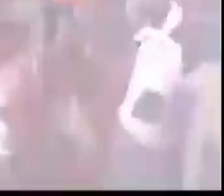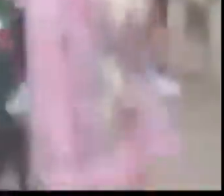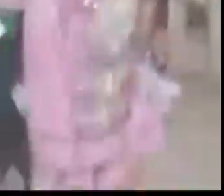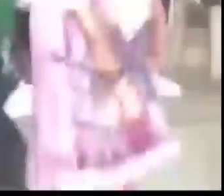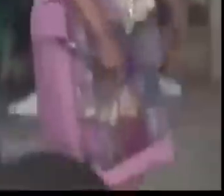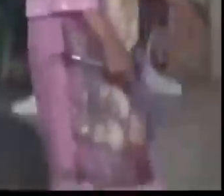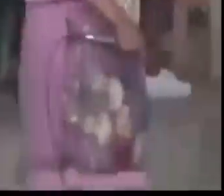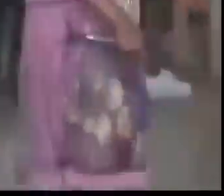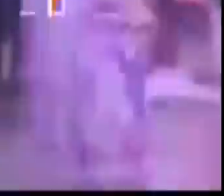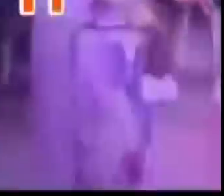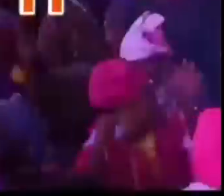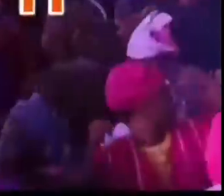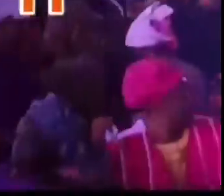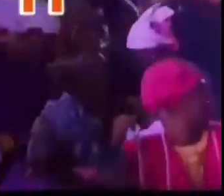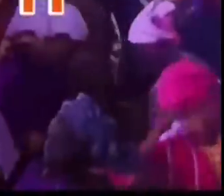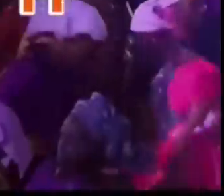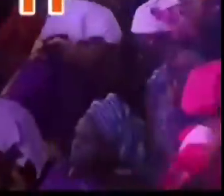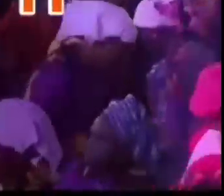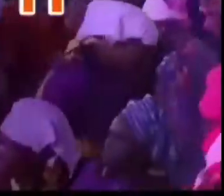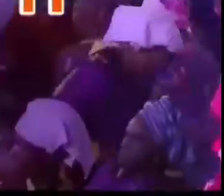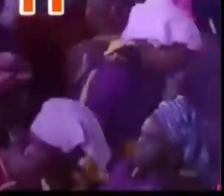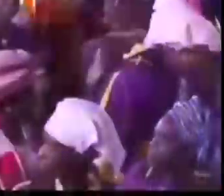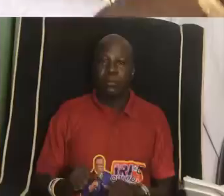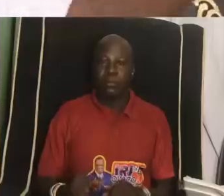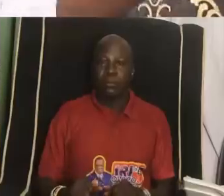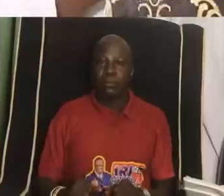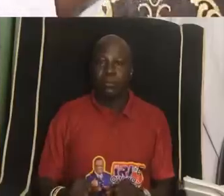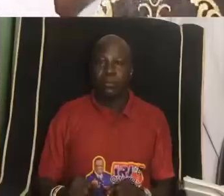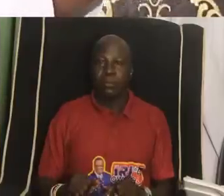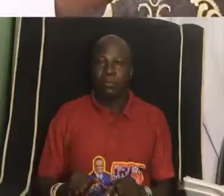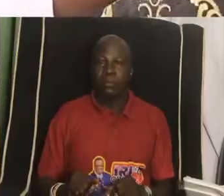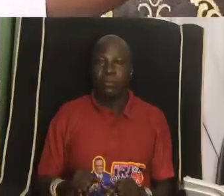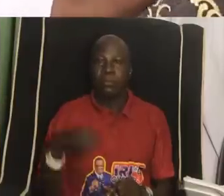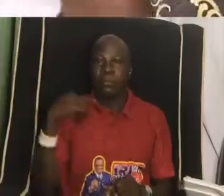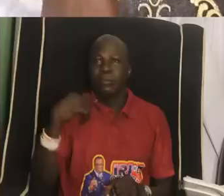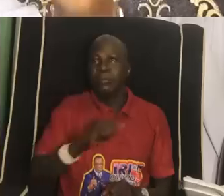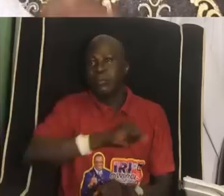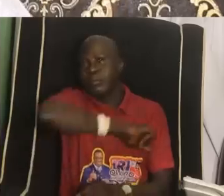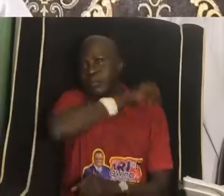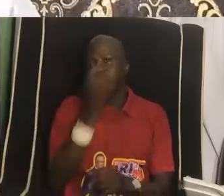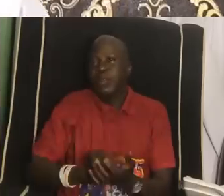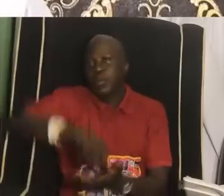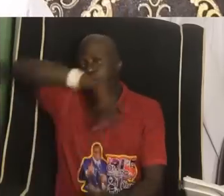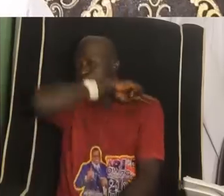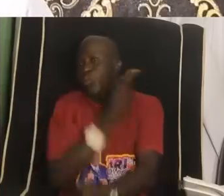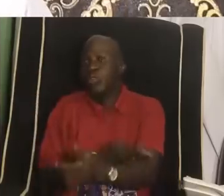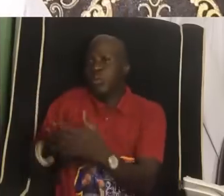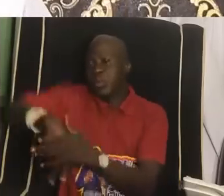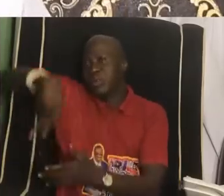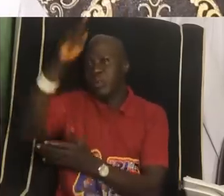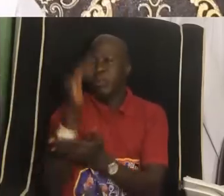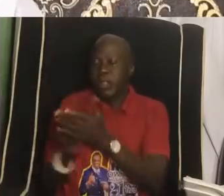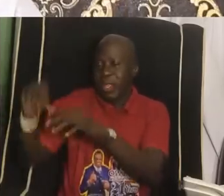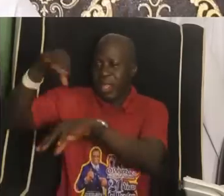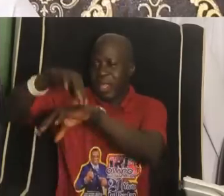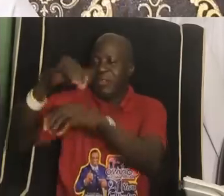fall. Ujaka joni, awa ugonwala wati. Alagbara laye ati Lorun. The most powerful God in heaven and earth.